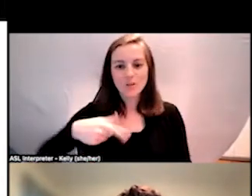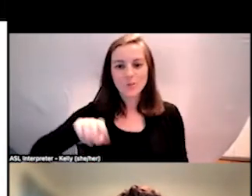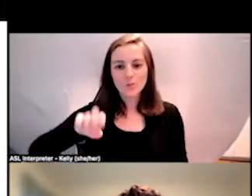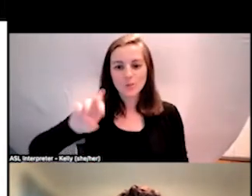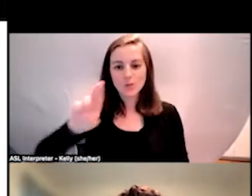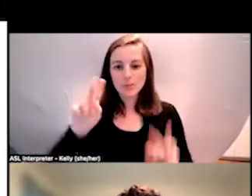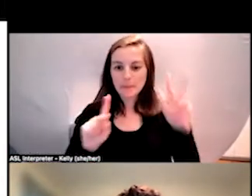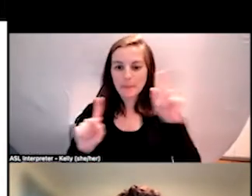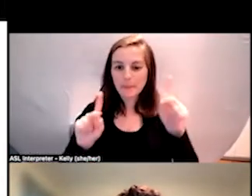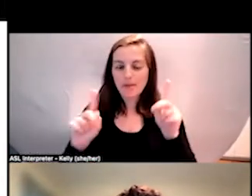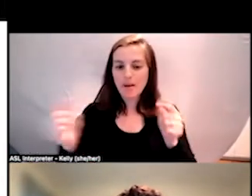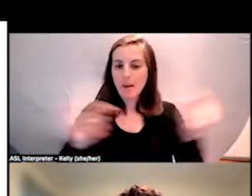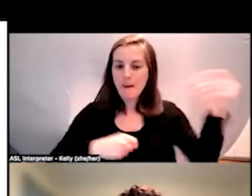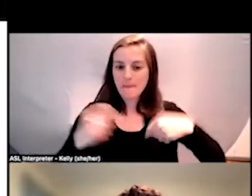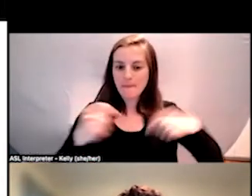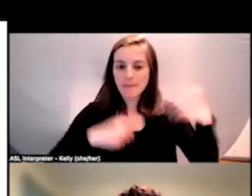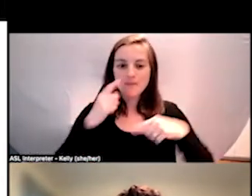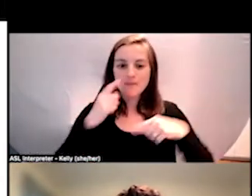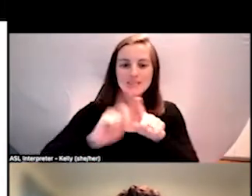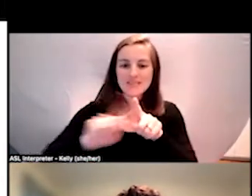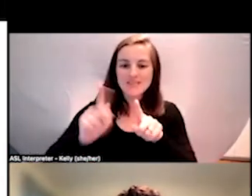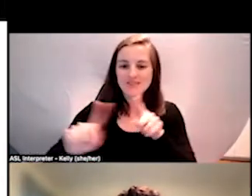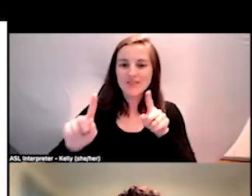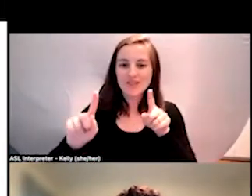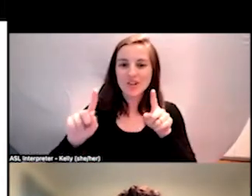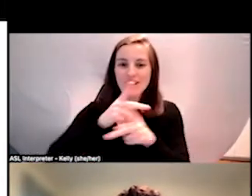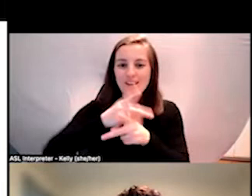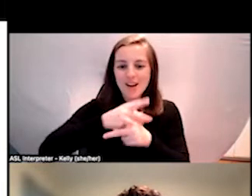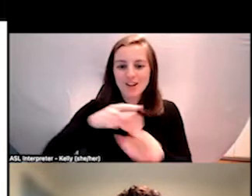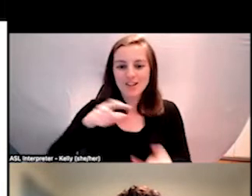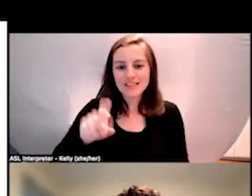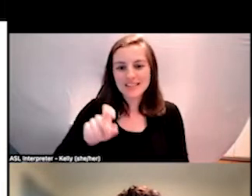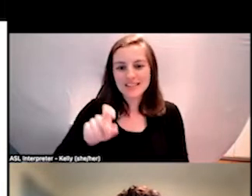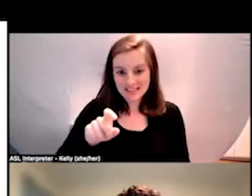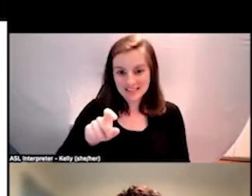care needs that are under that umbrella